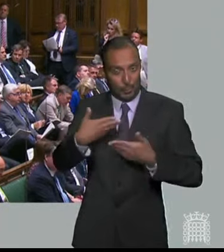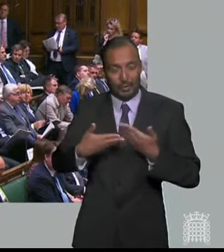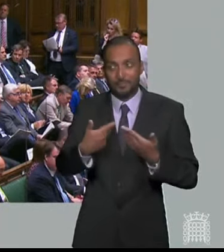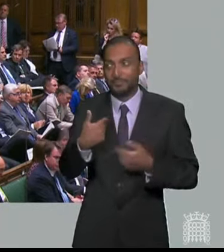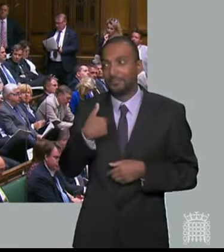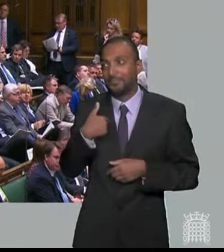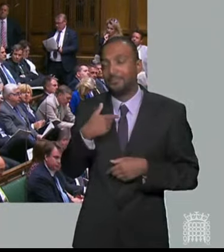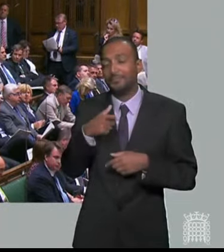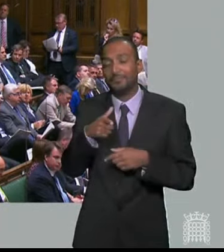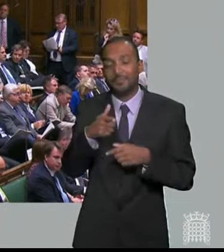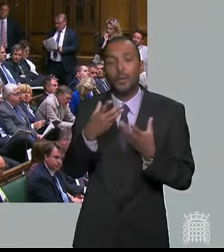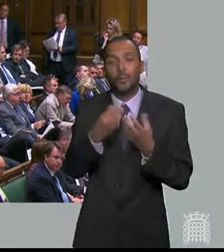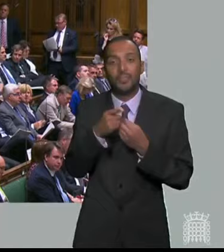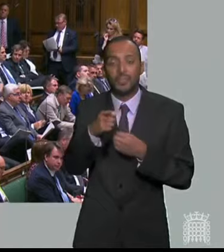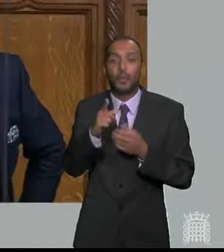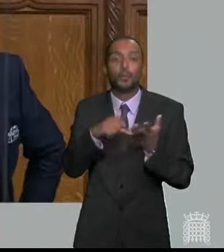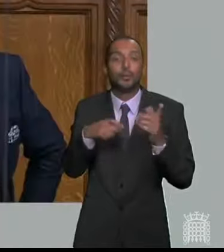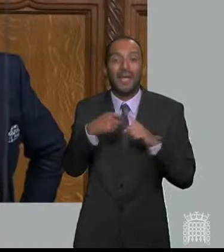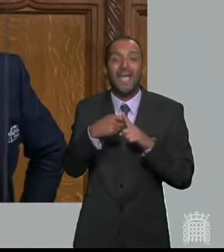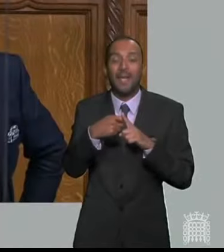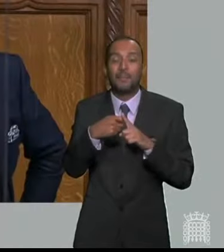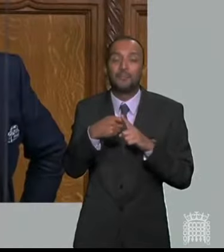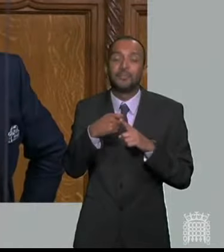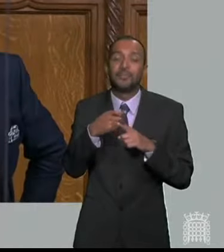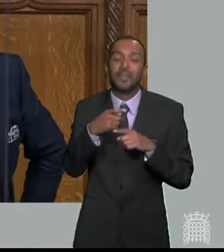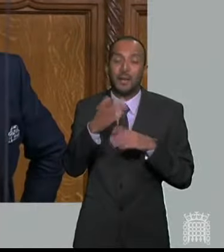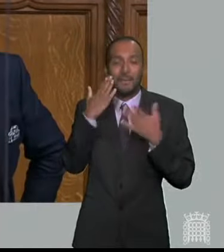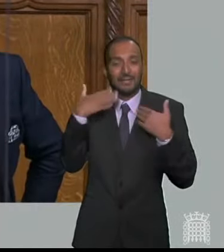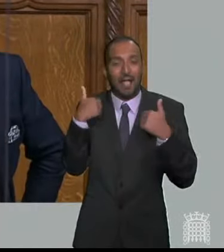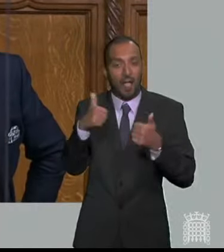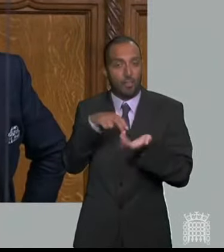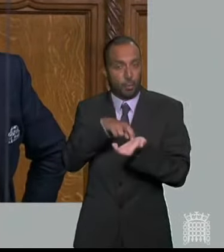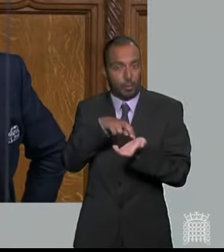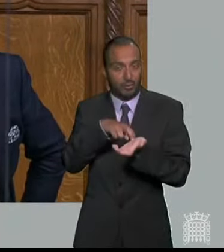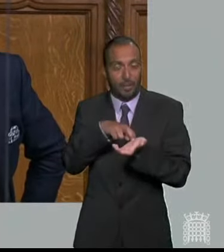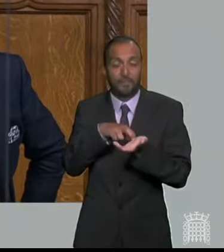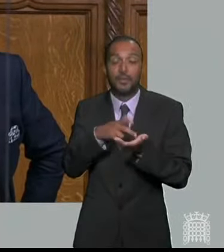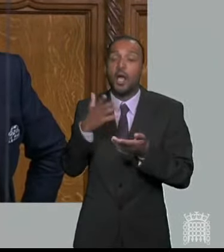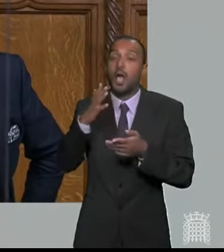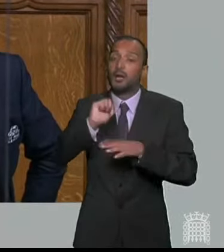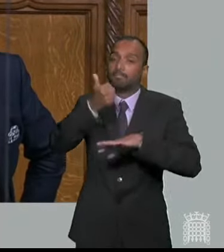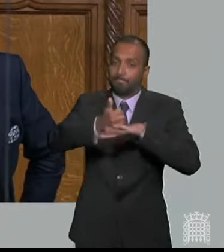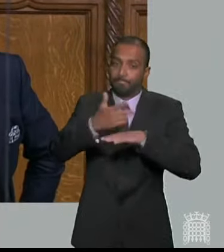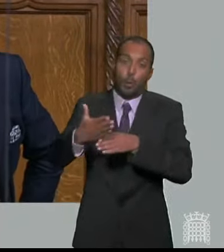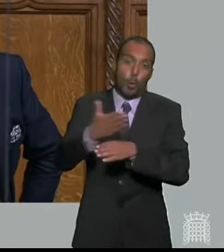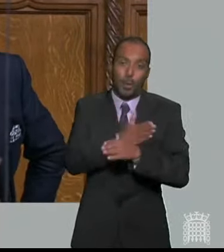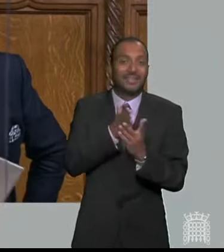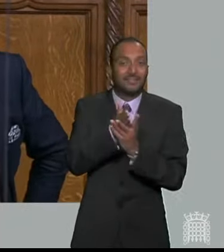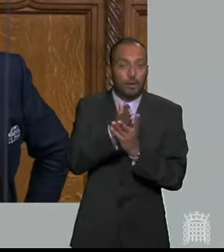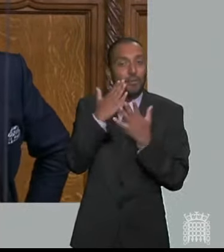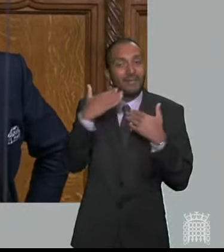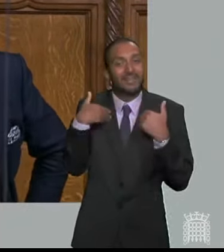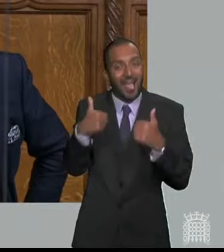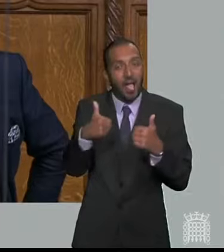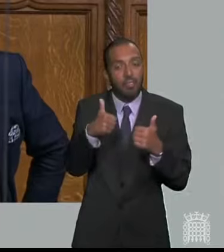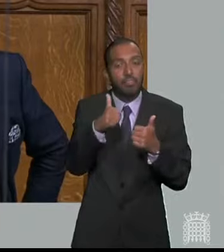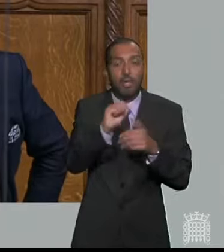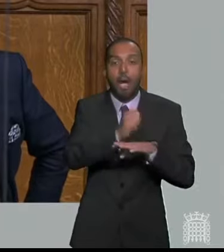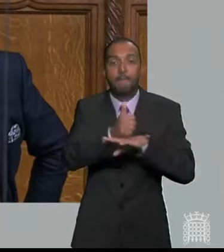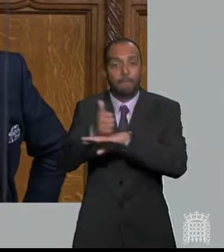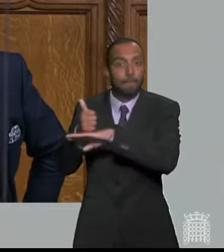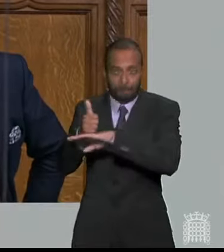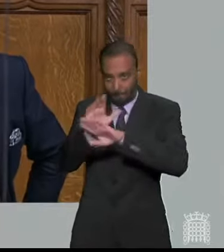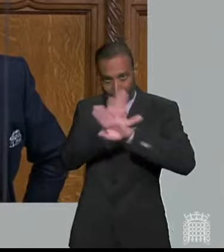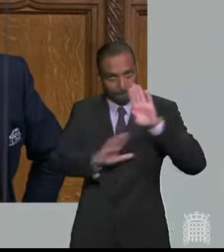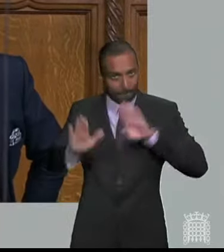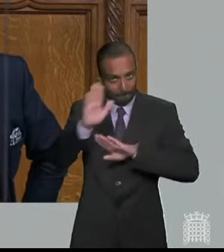UK Ambassador for Mental Health, Dr Alex George, to establish early intervention mental health hubs across the country. Now, we've got the pilot, which seems lost